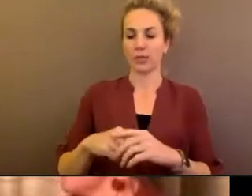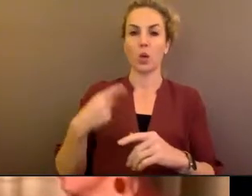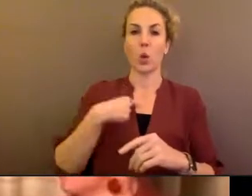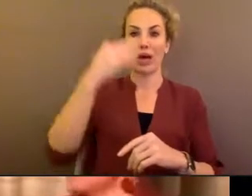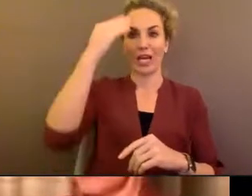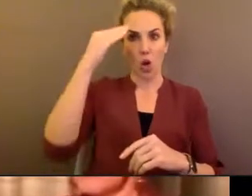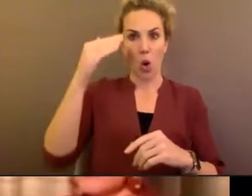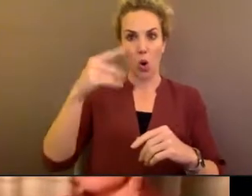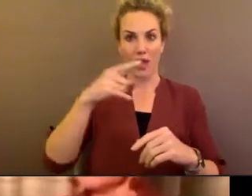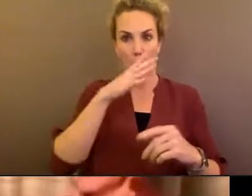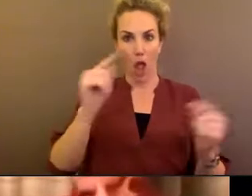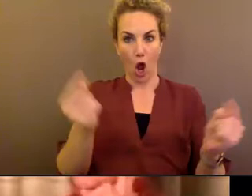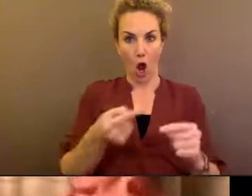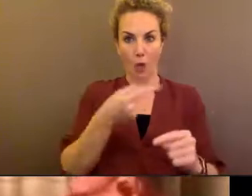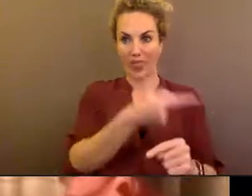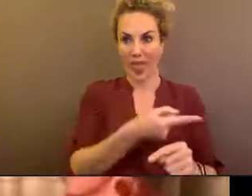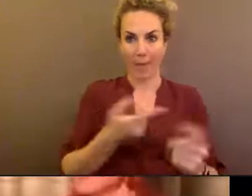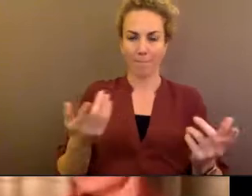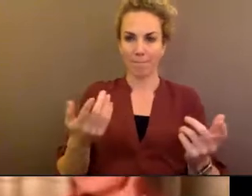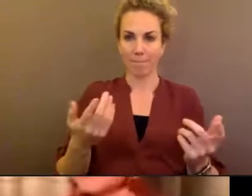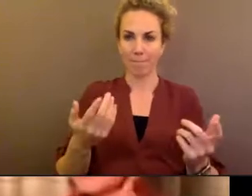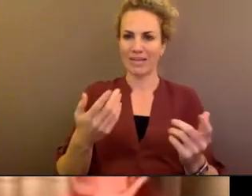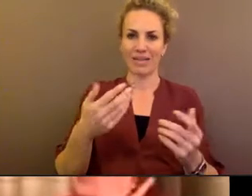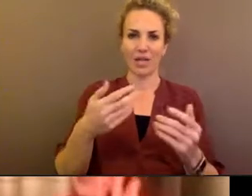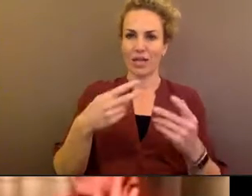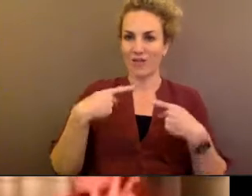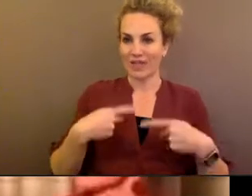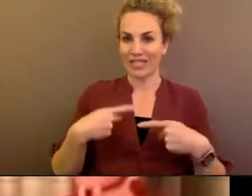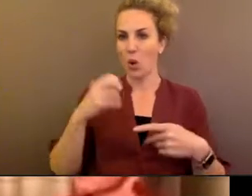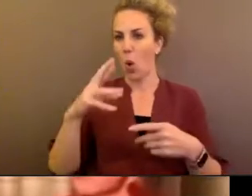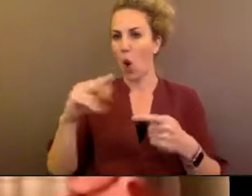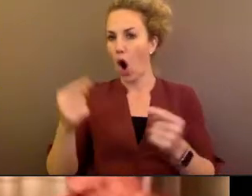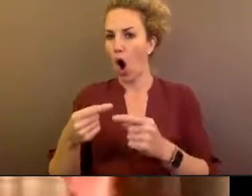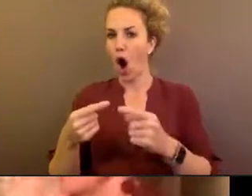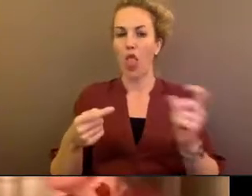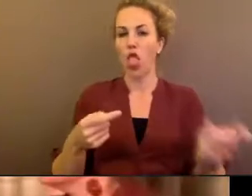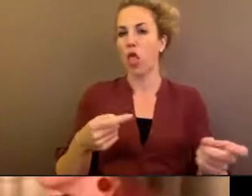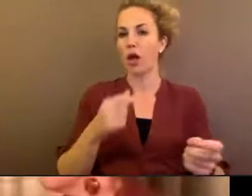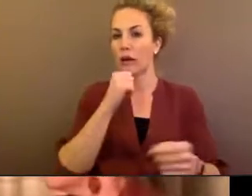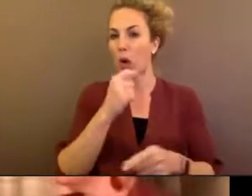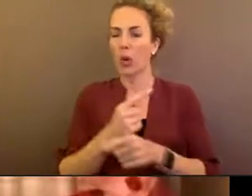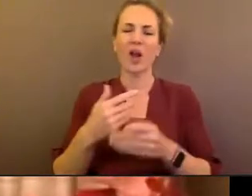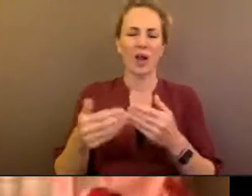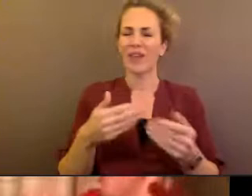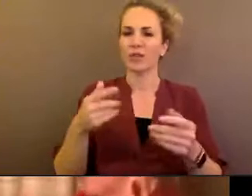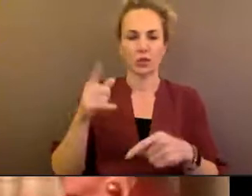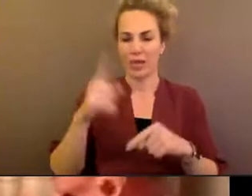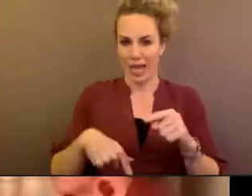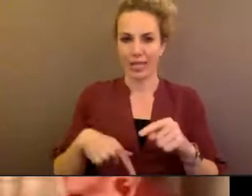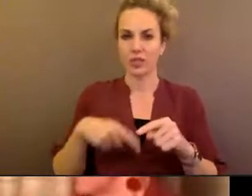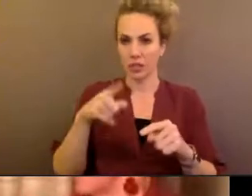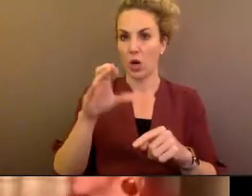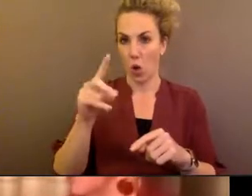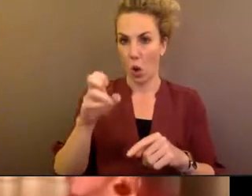know it's harmful, we don't do it. That is our responsibility. So there are some things that the code just says you will do,